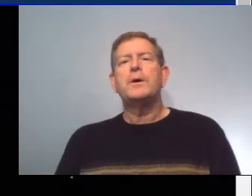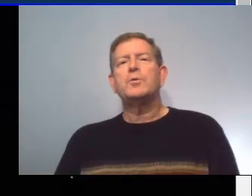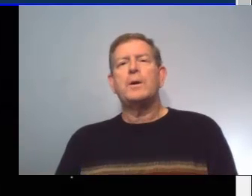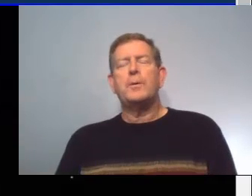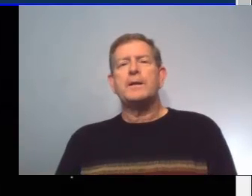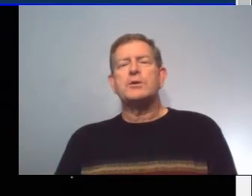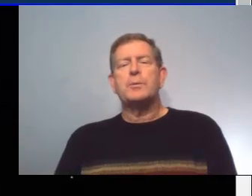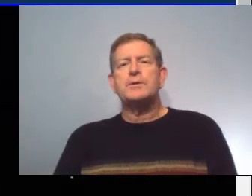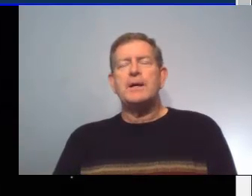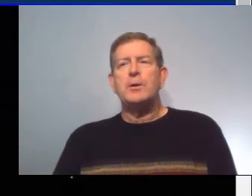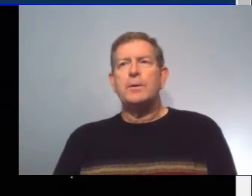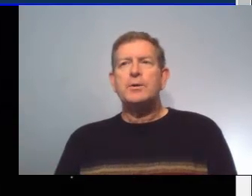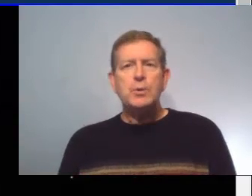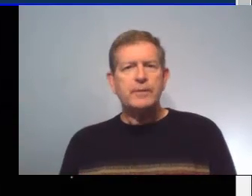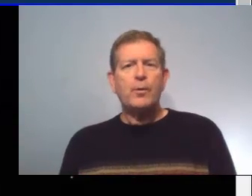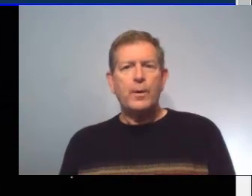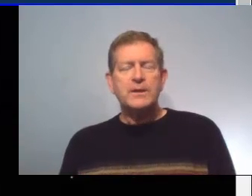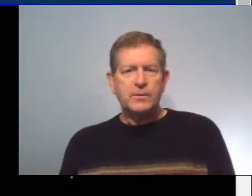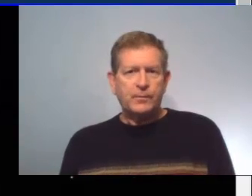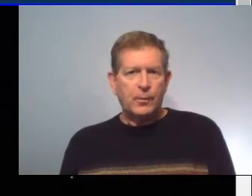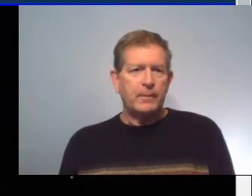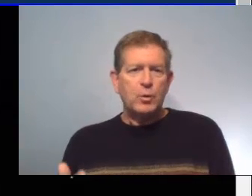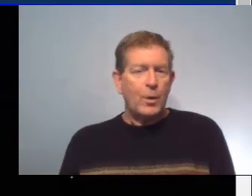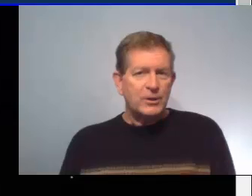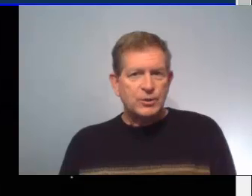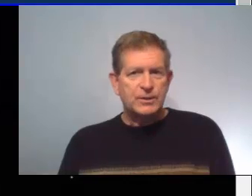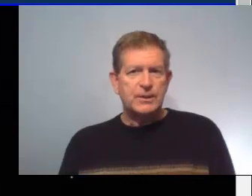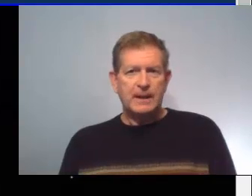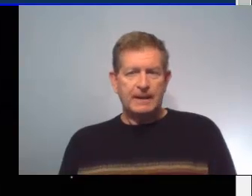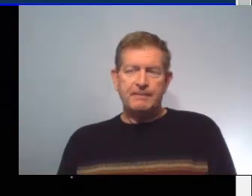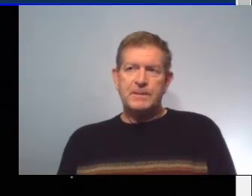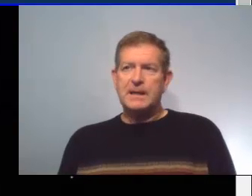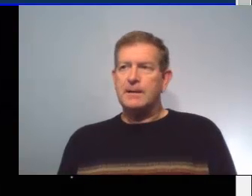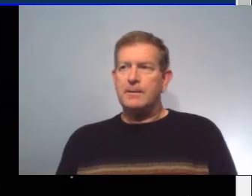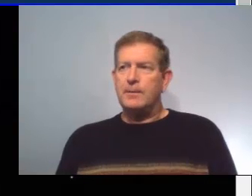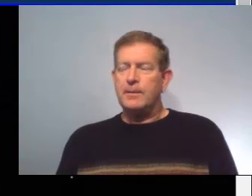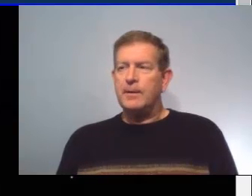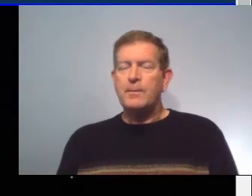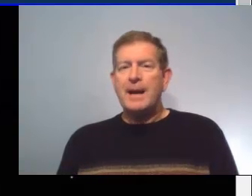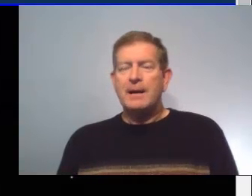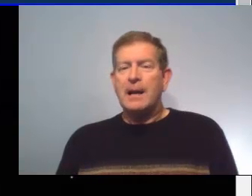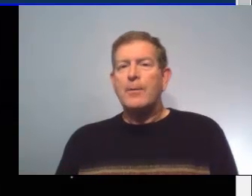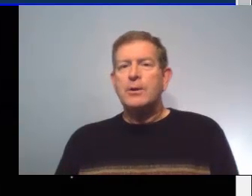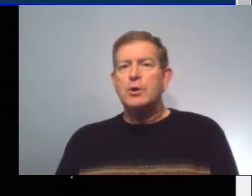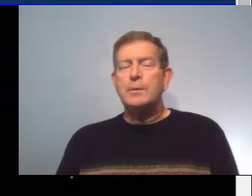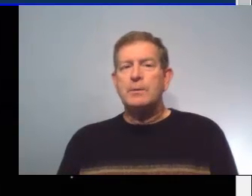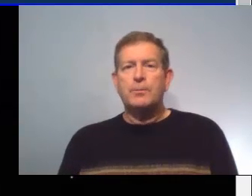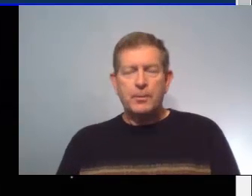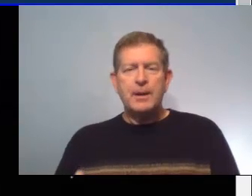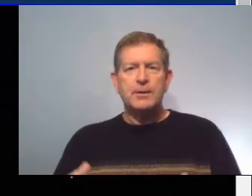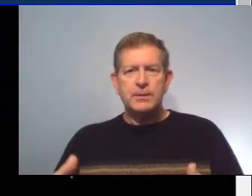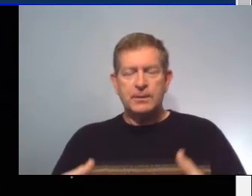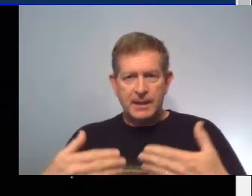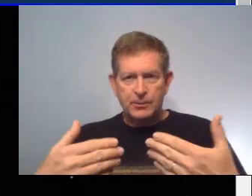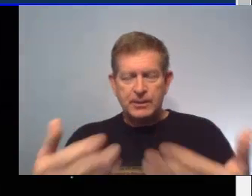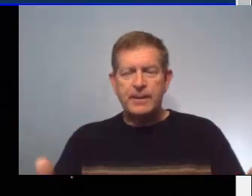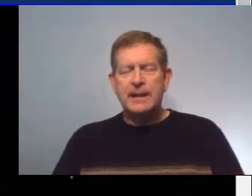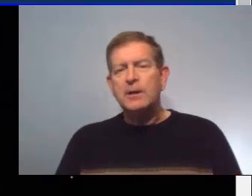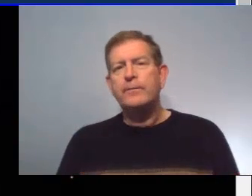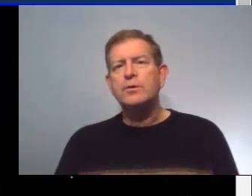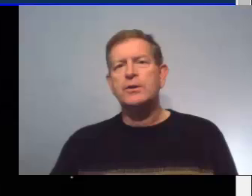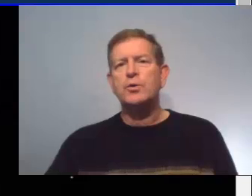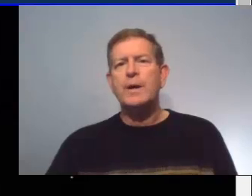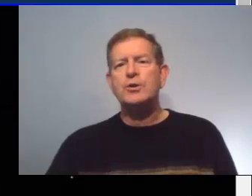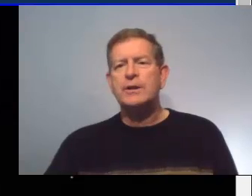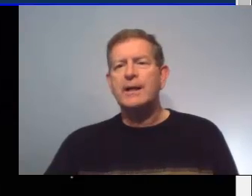goal of 1.21 is to present you with the two different ways to form questions, thereby allowing you to be prepared to enter into